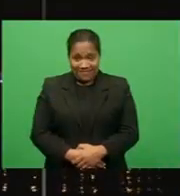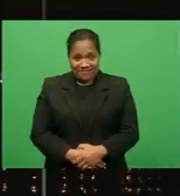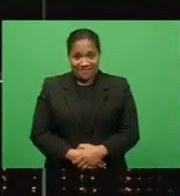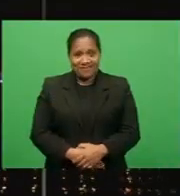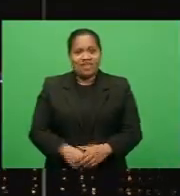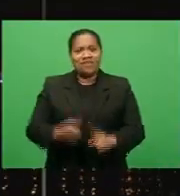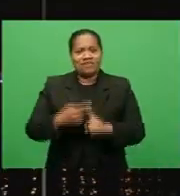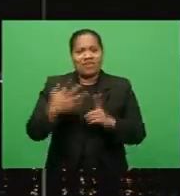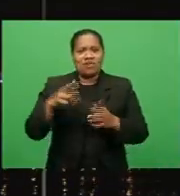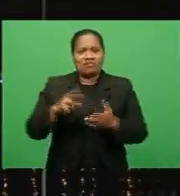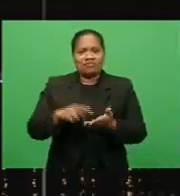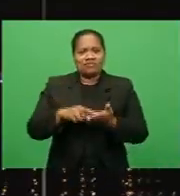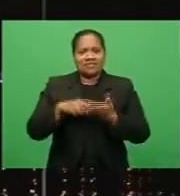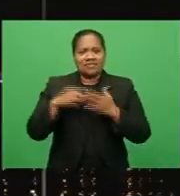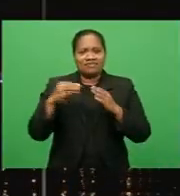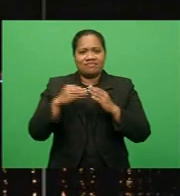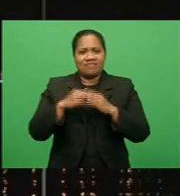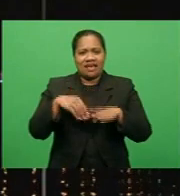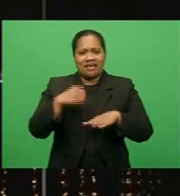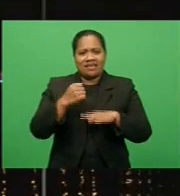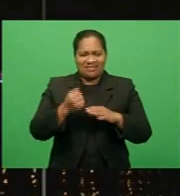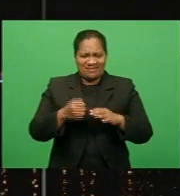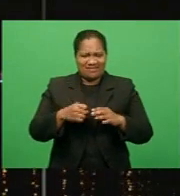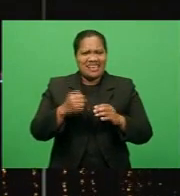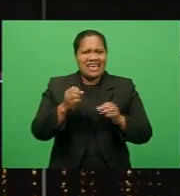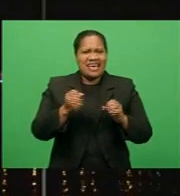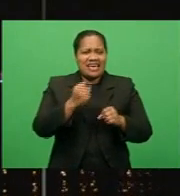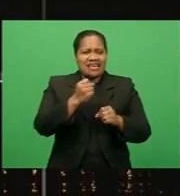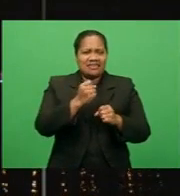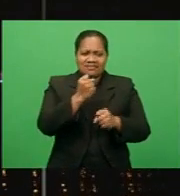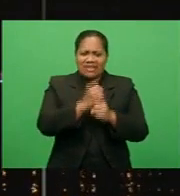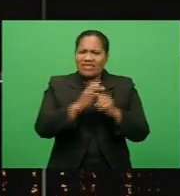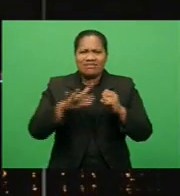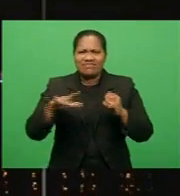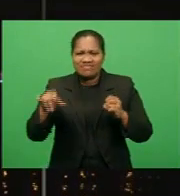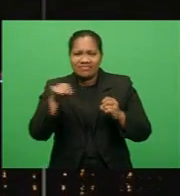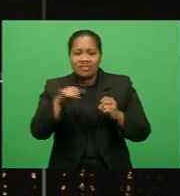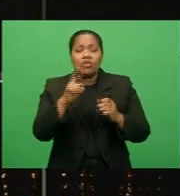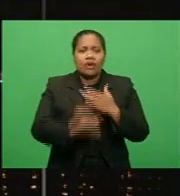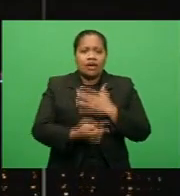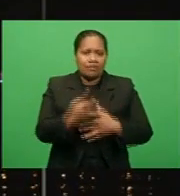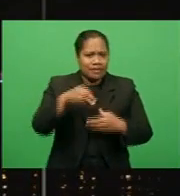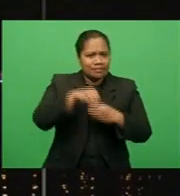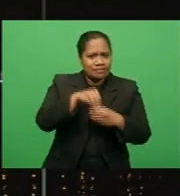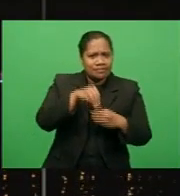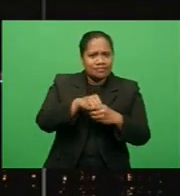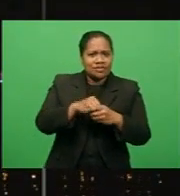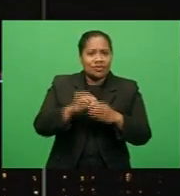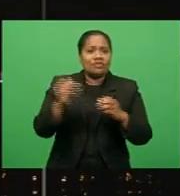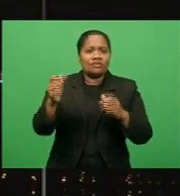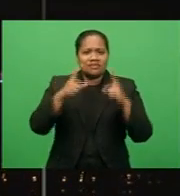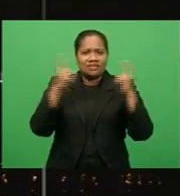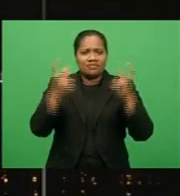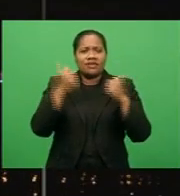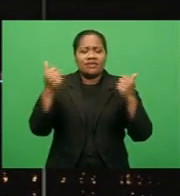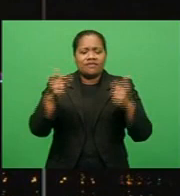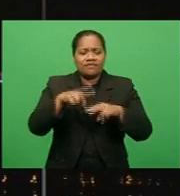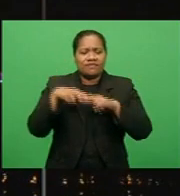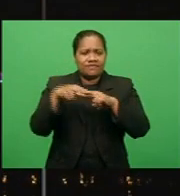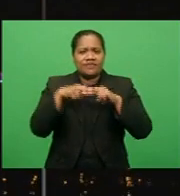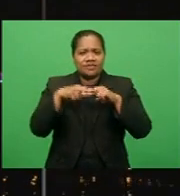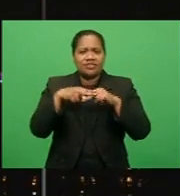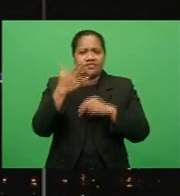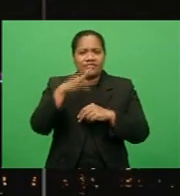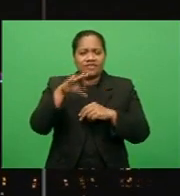Former Reserve Bank Governor Barry Whiteside was amongst the 31 recipients who were bestowed the Fiji 50th Anniversary Commemorative Medal